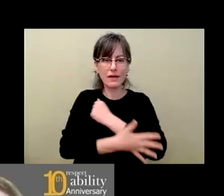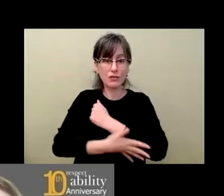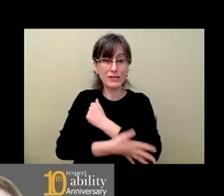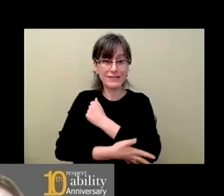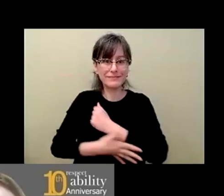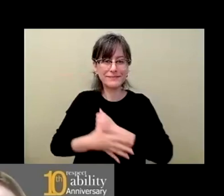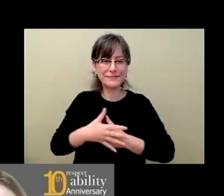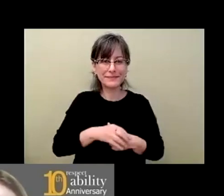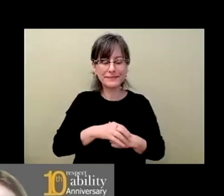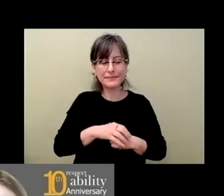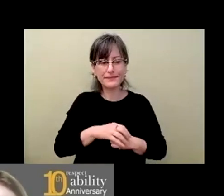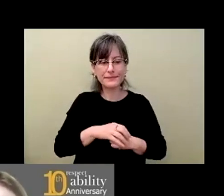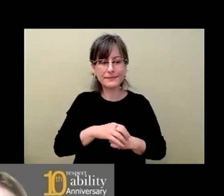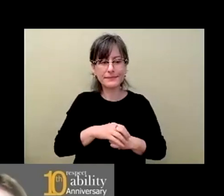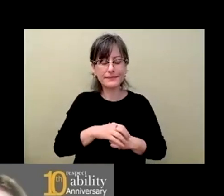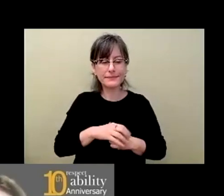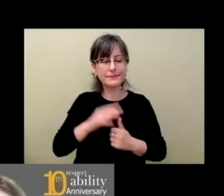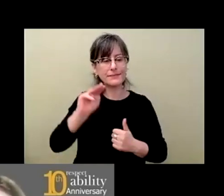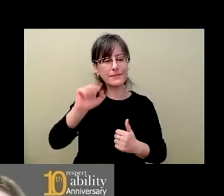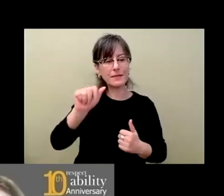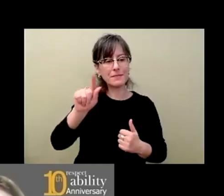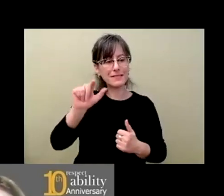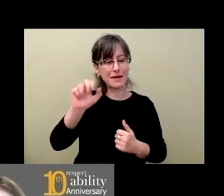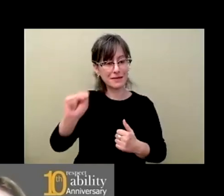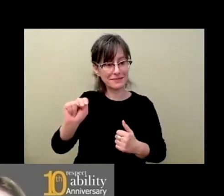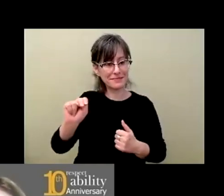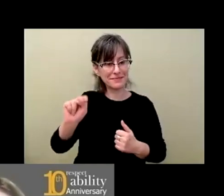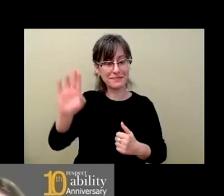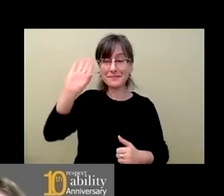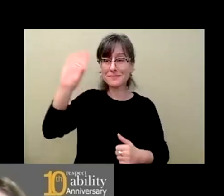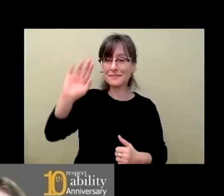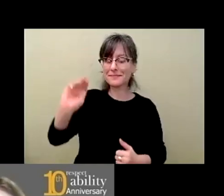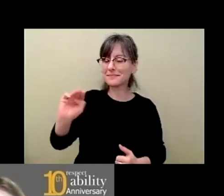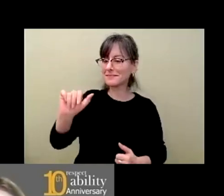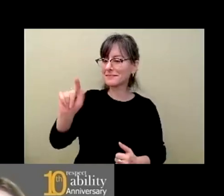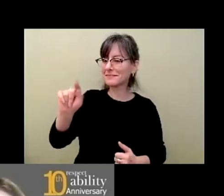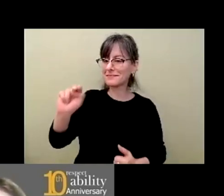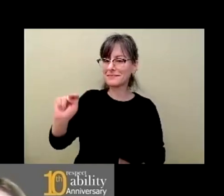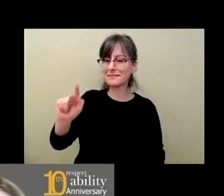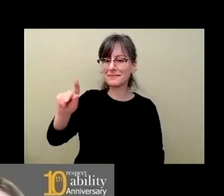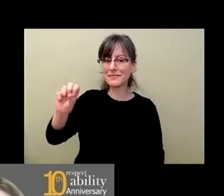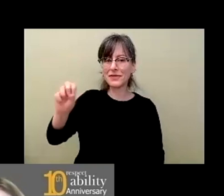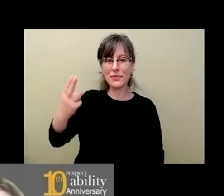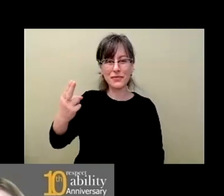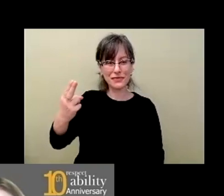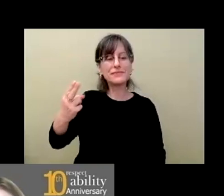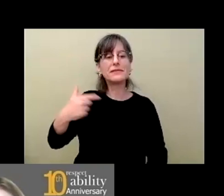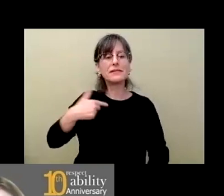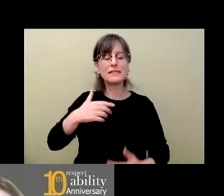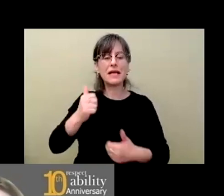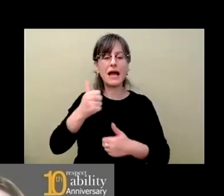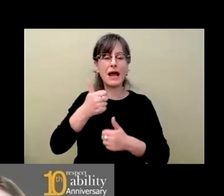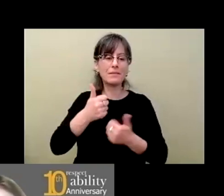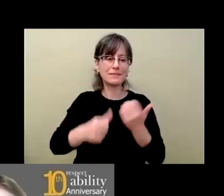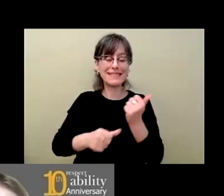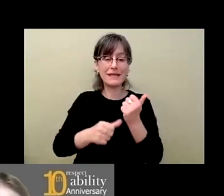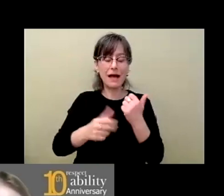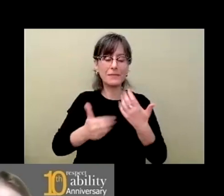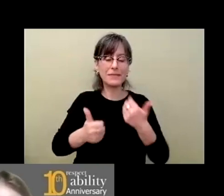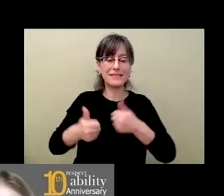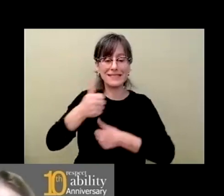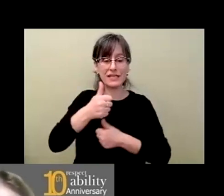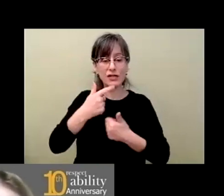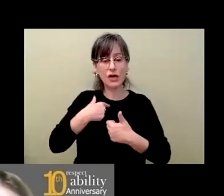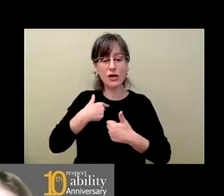Thank you so much, Jimmy. And Matan. Hi, I'm Matan Koch, Senior Policy Advisor